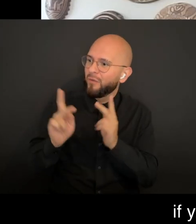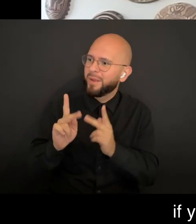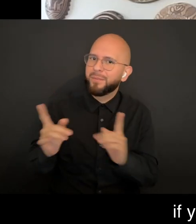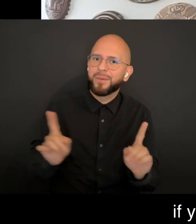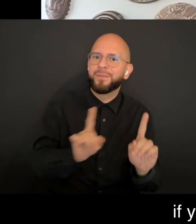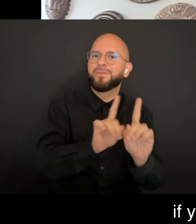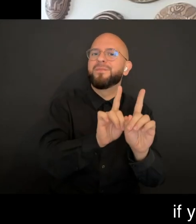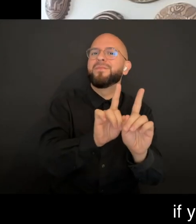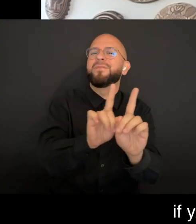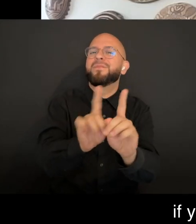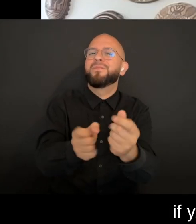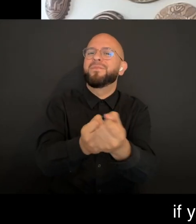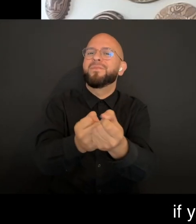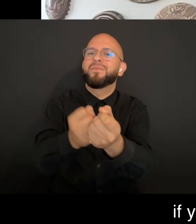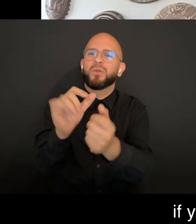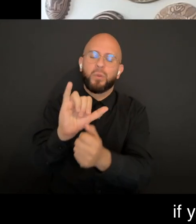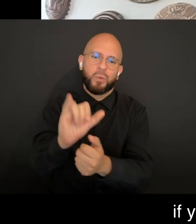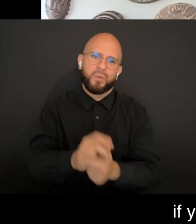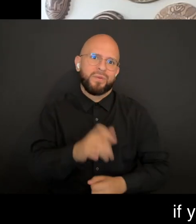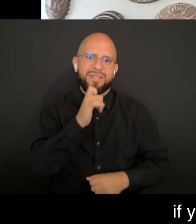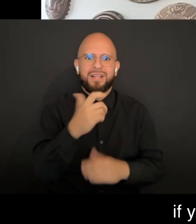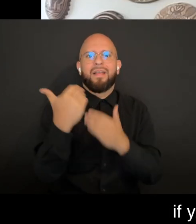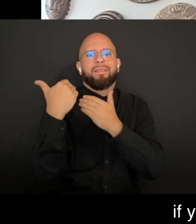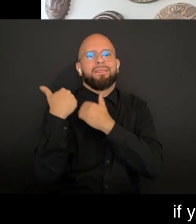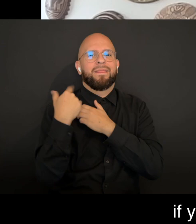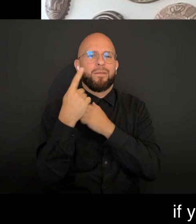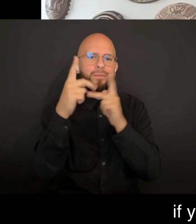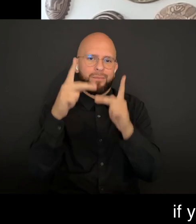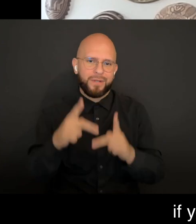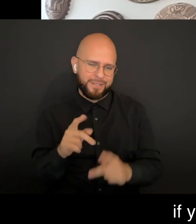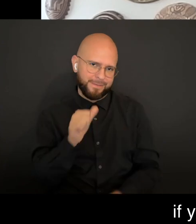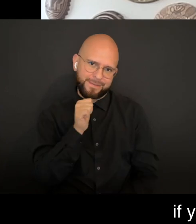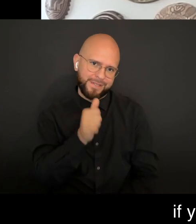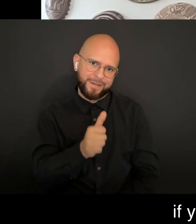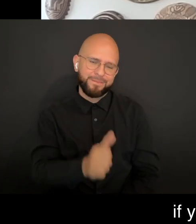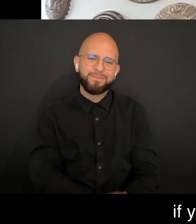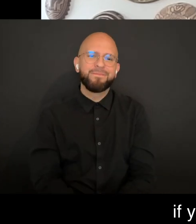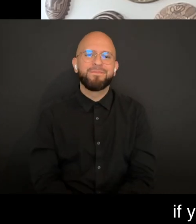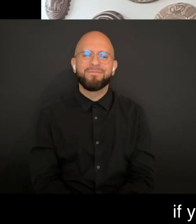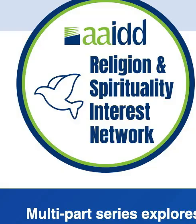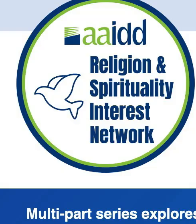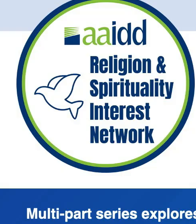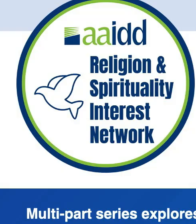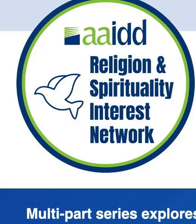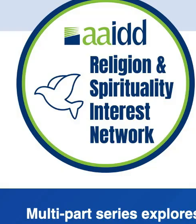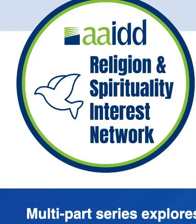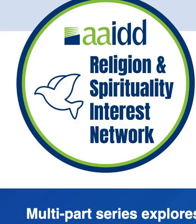and encourage other people to do the same. It's not all up to you.